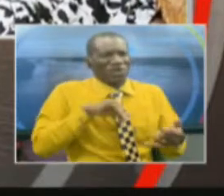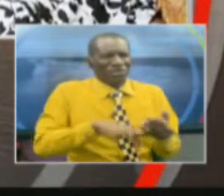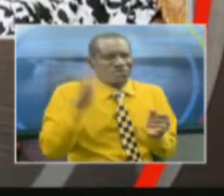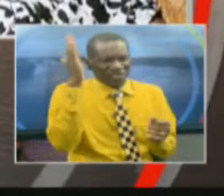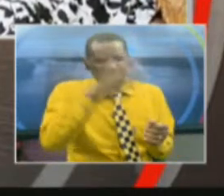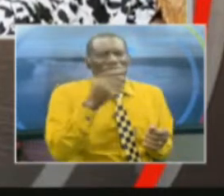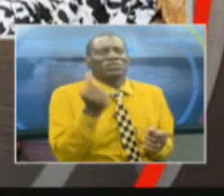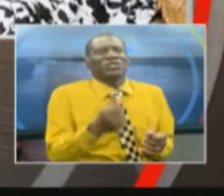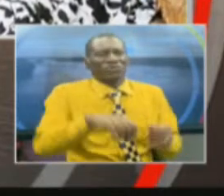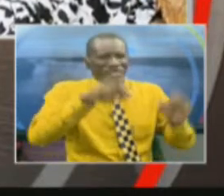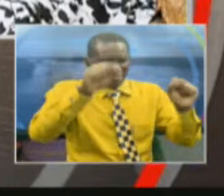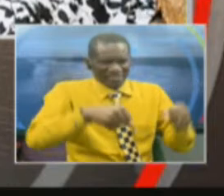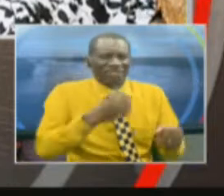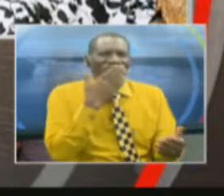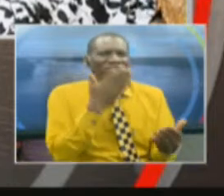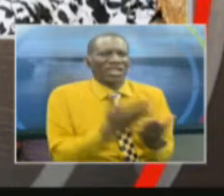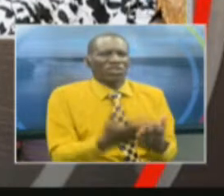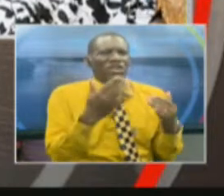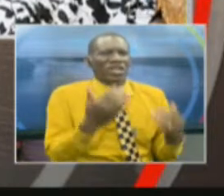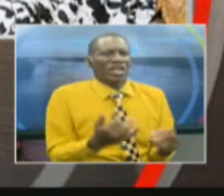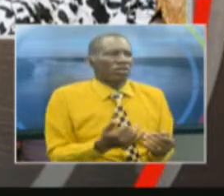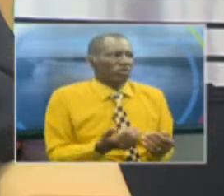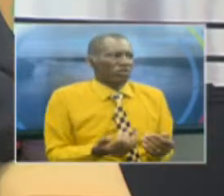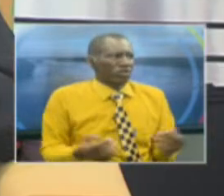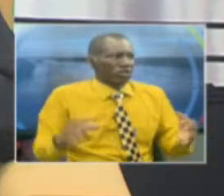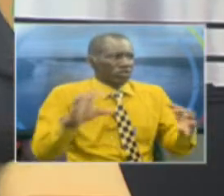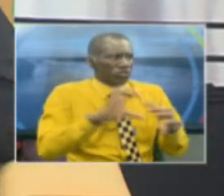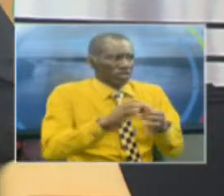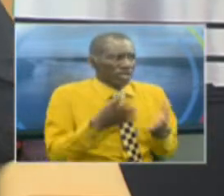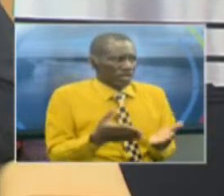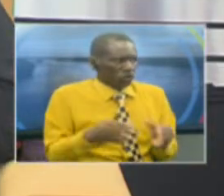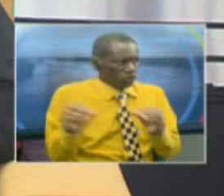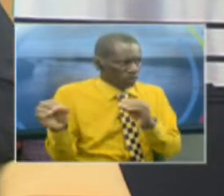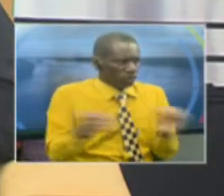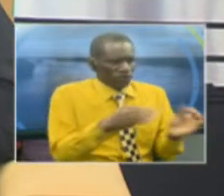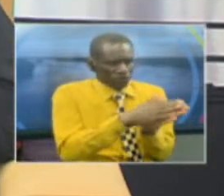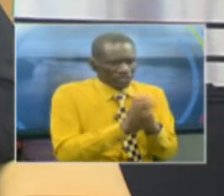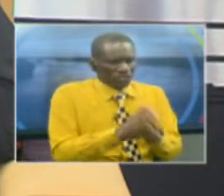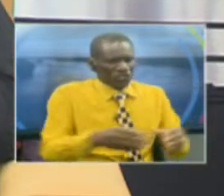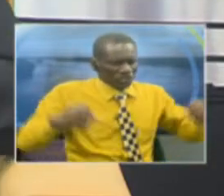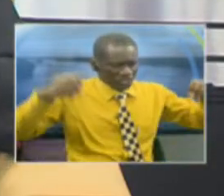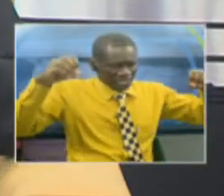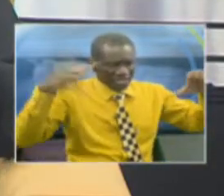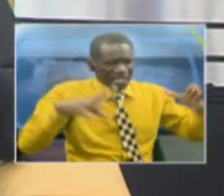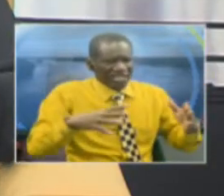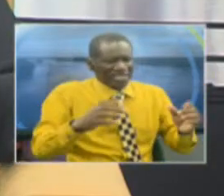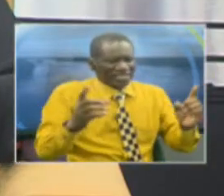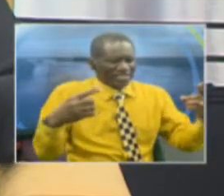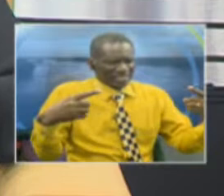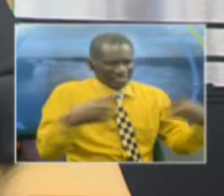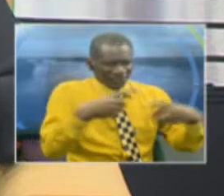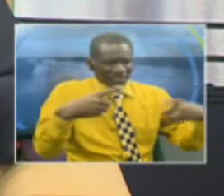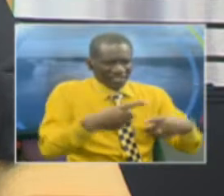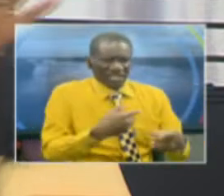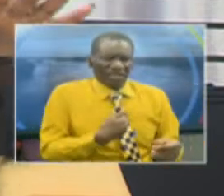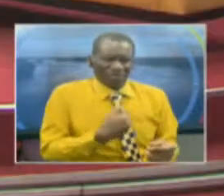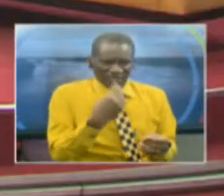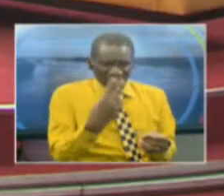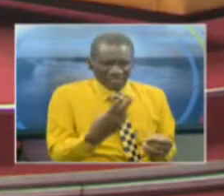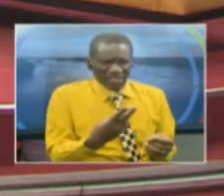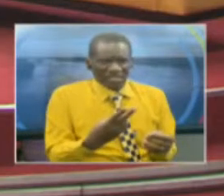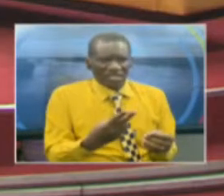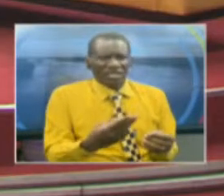Thank you. All right. Now, Joanne, just listening to the story, clearly the dynamics are a little bit different. You know, they